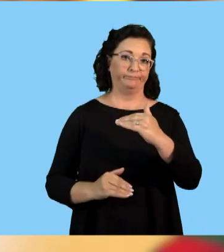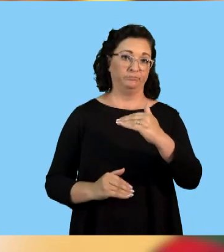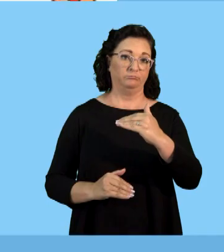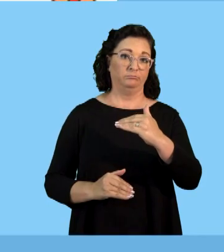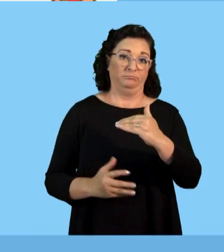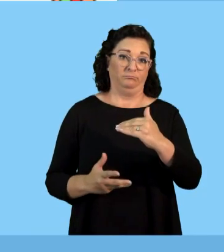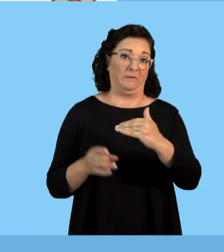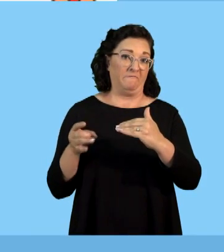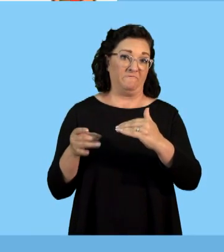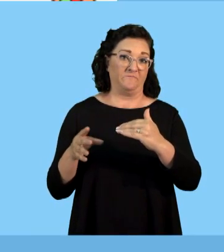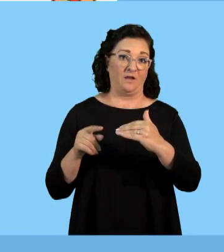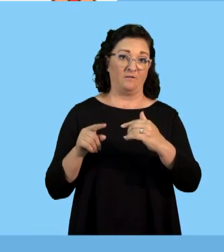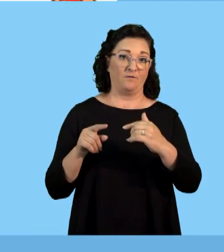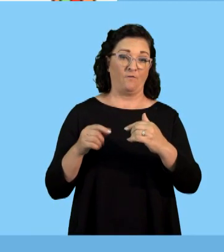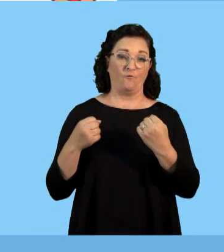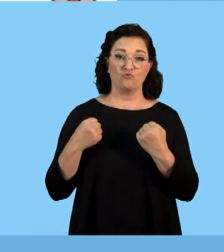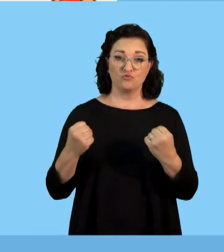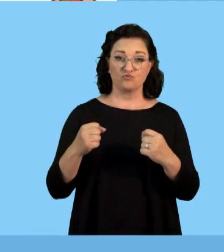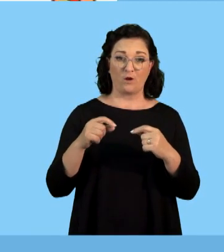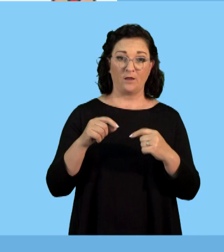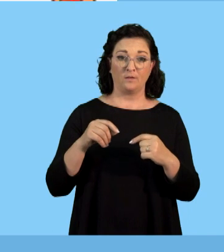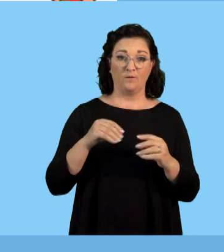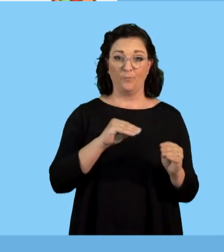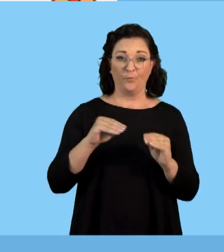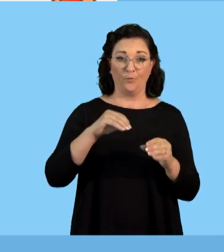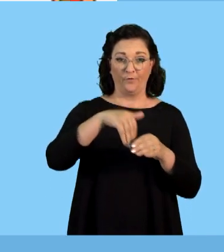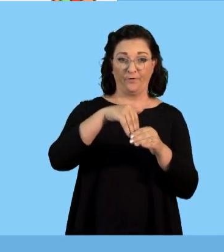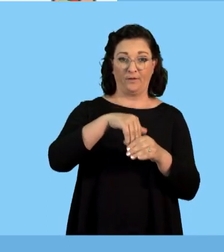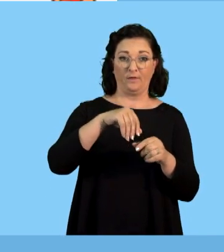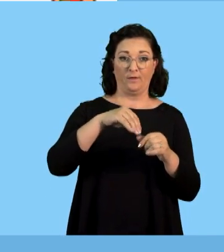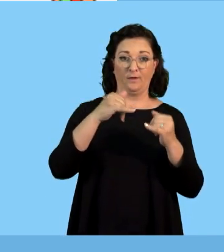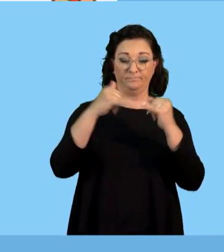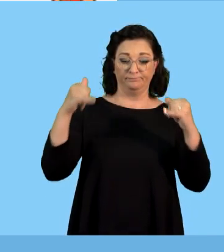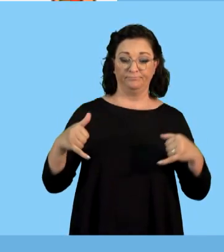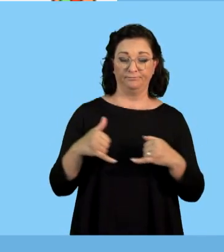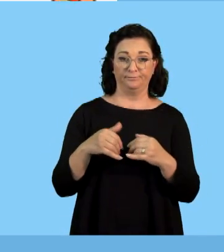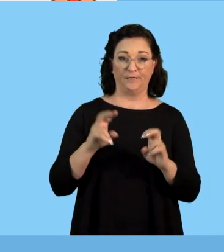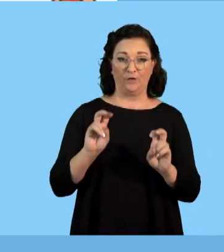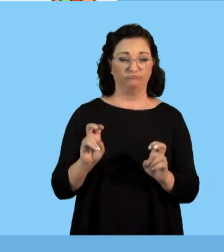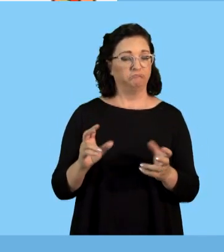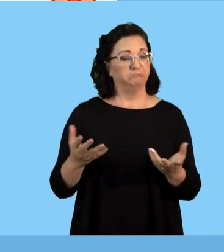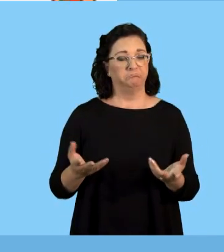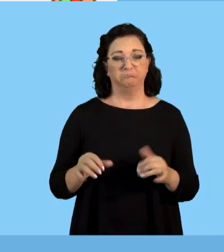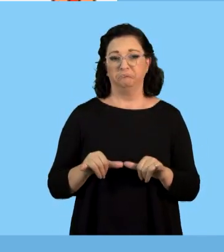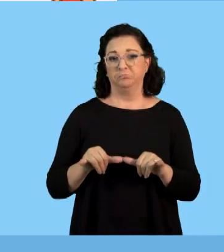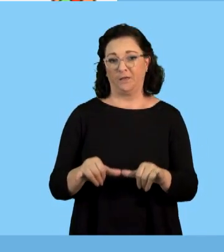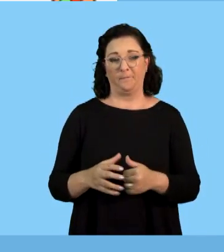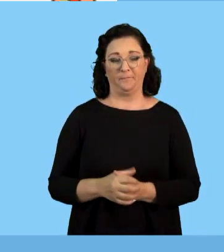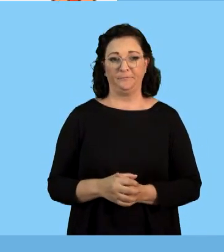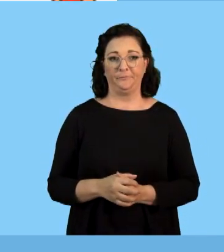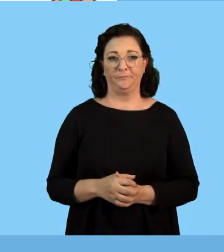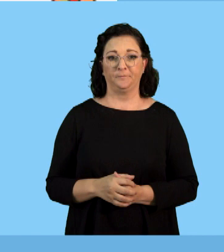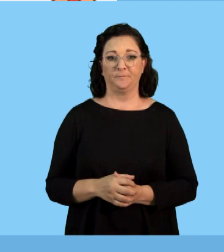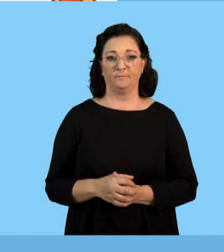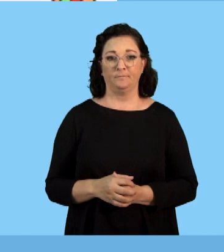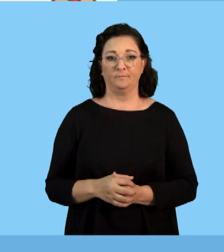cells in parallel doesn't have any effect on the current strength. The current strength will remain the same even if you add more